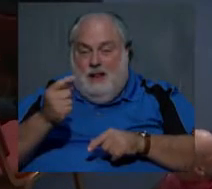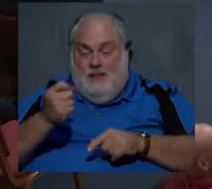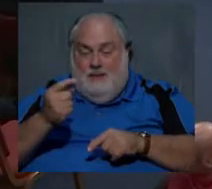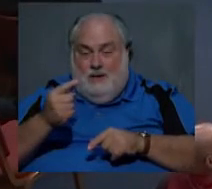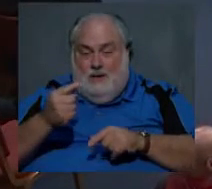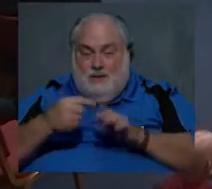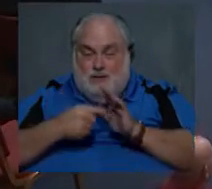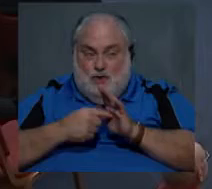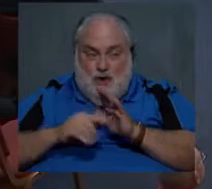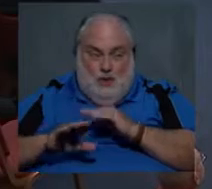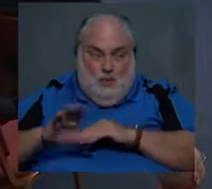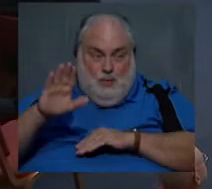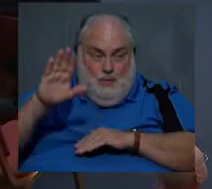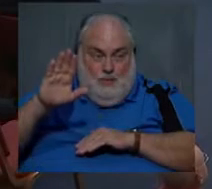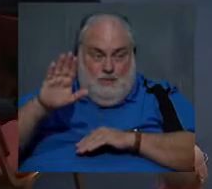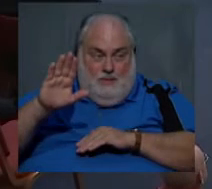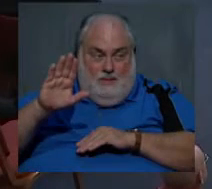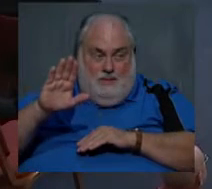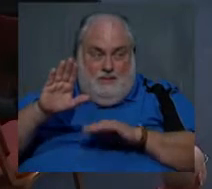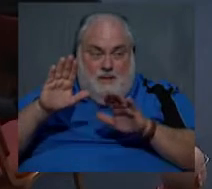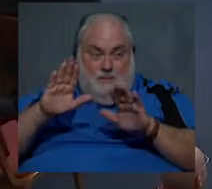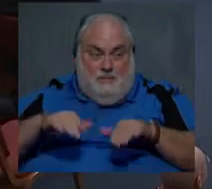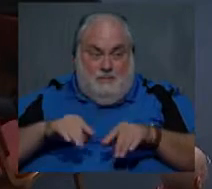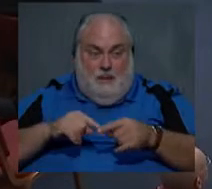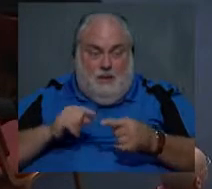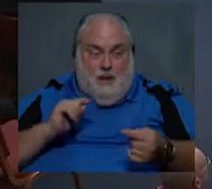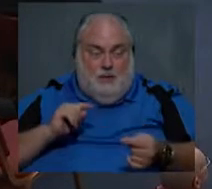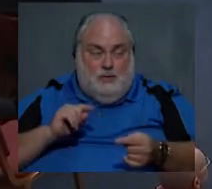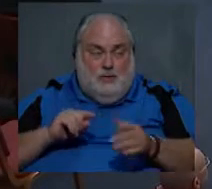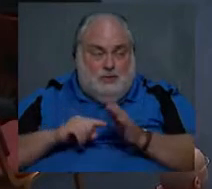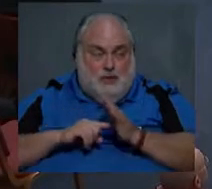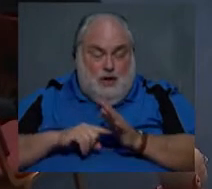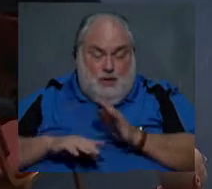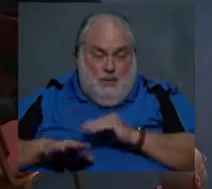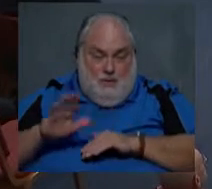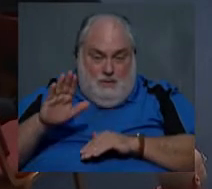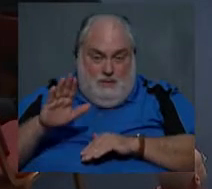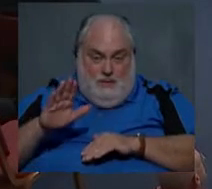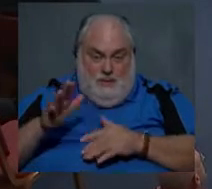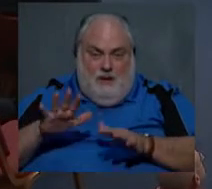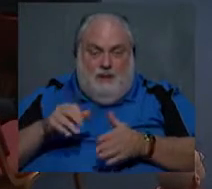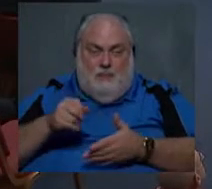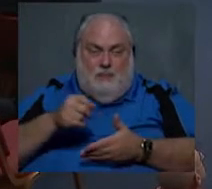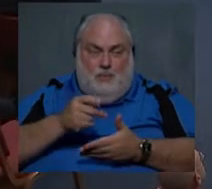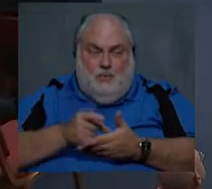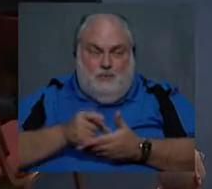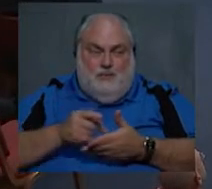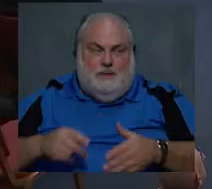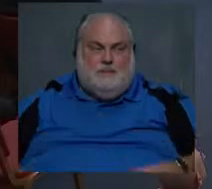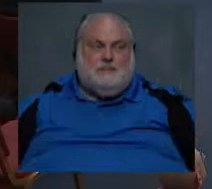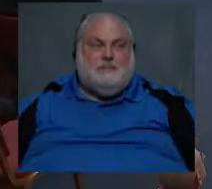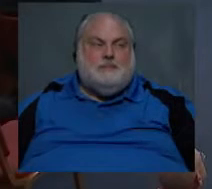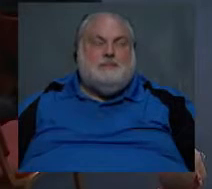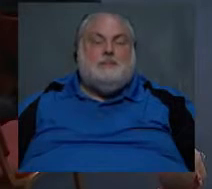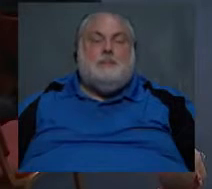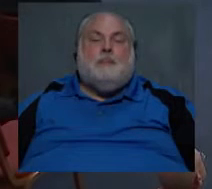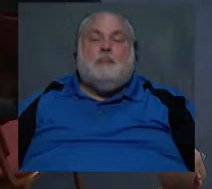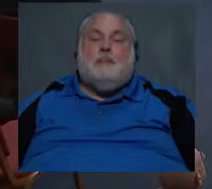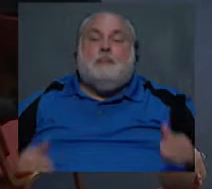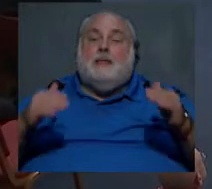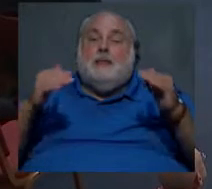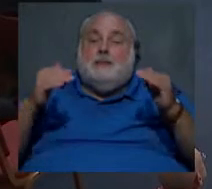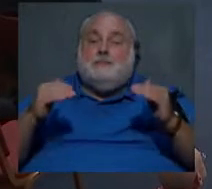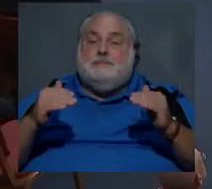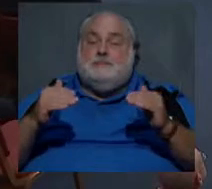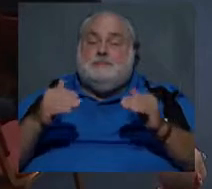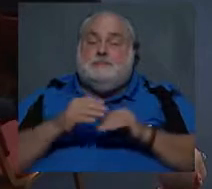approved, raise your hand. Those opposed, minutes have been approved. Okay, we're going to move to the